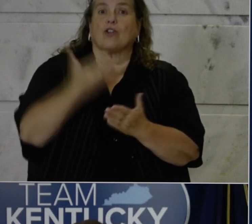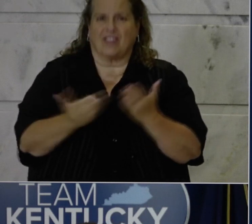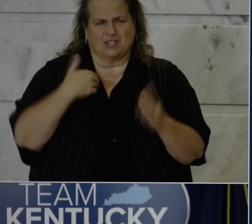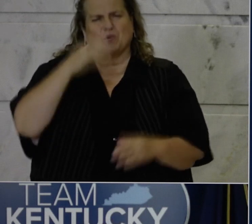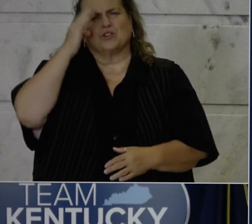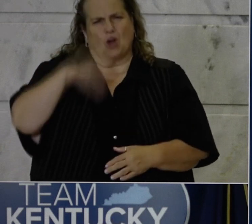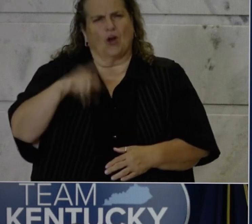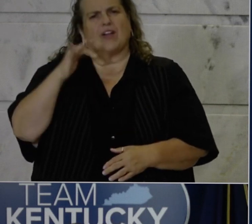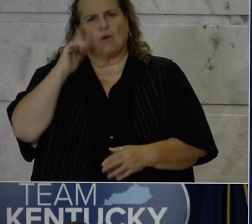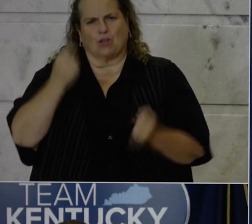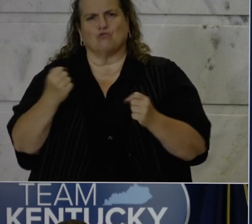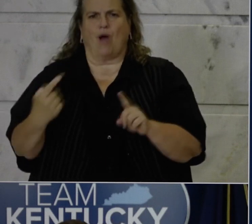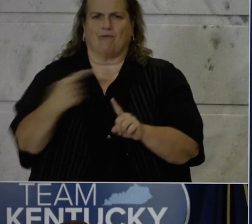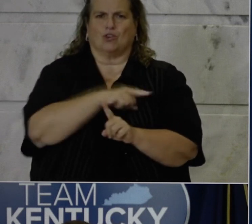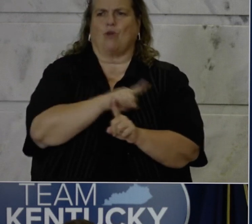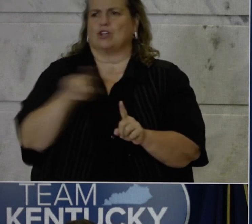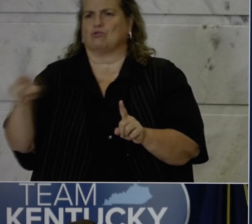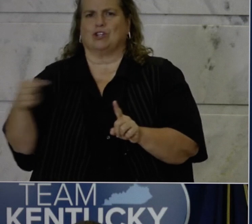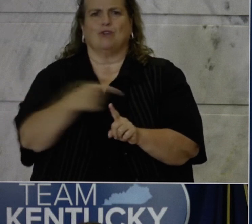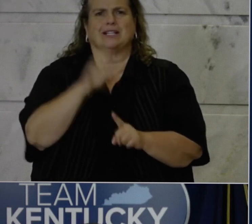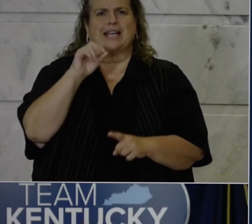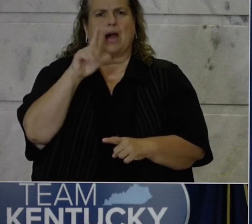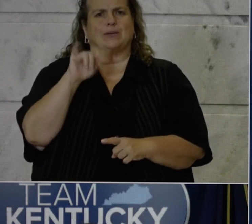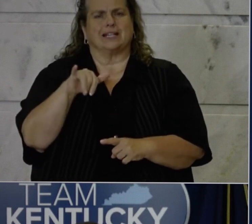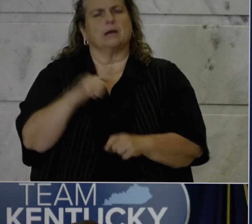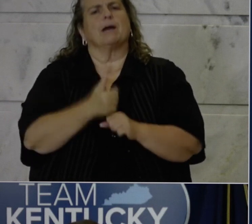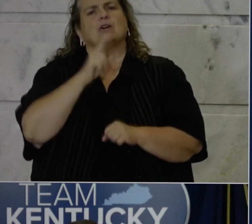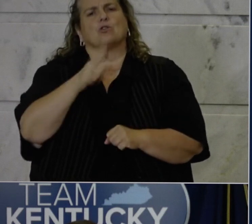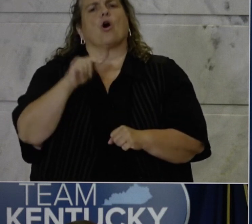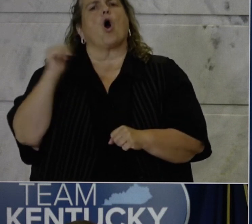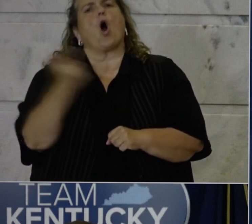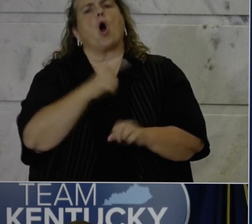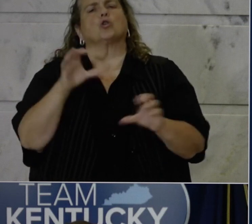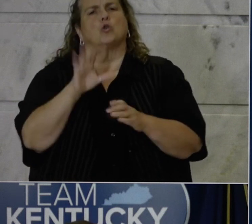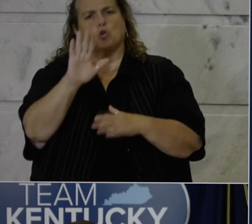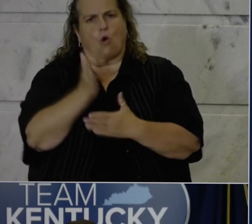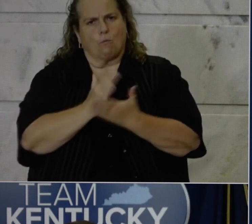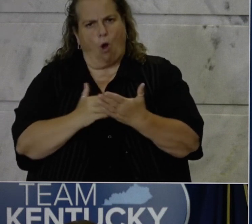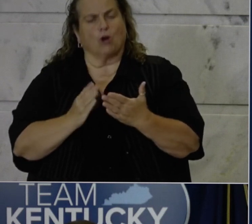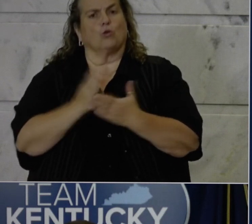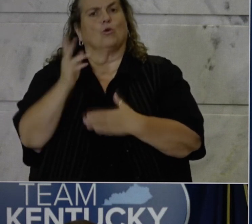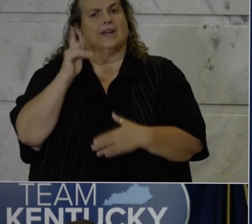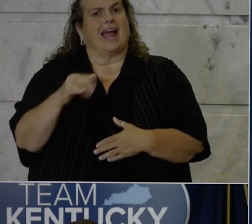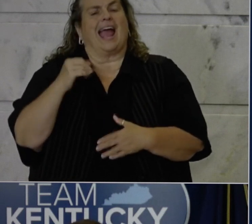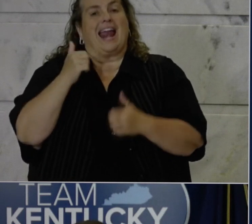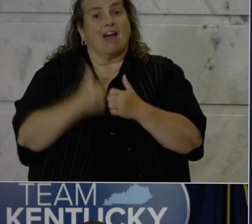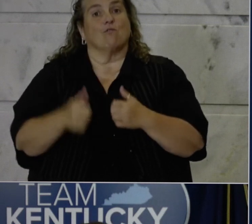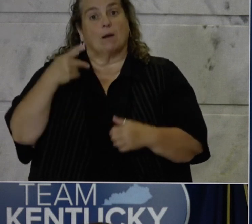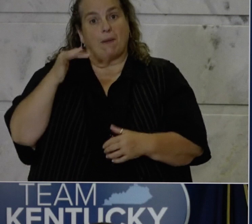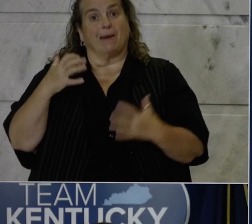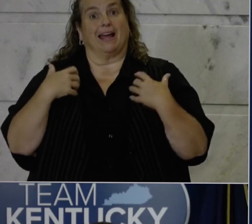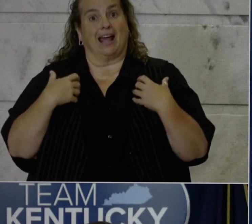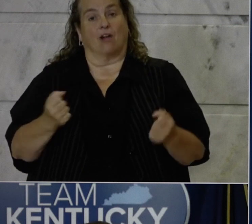mandate now down to 10 people or less, which does not affect businesses, saying that there is indeed no safe region in